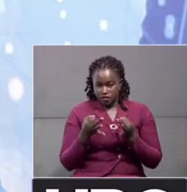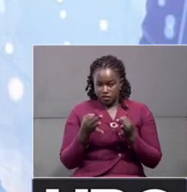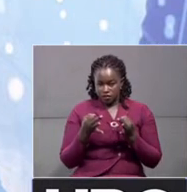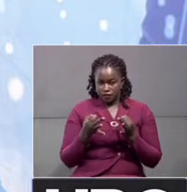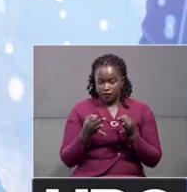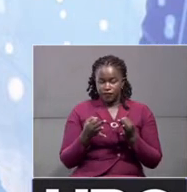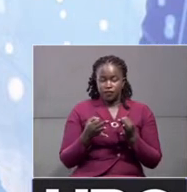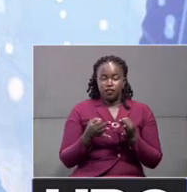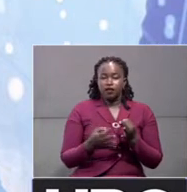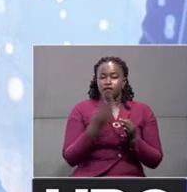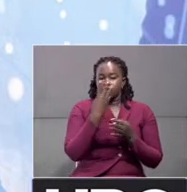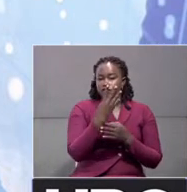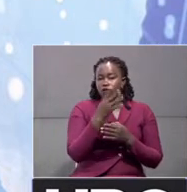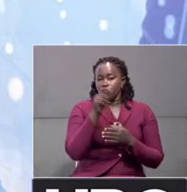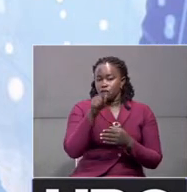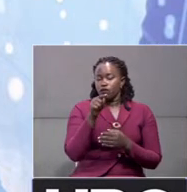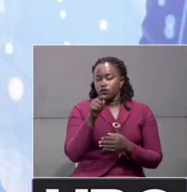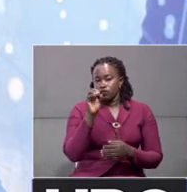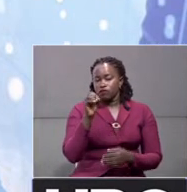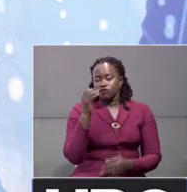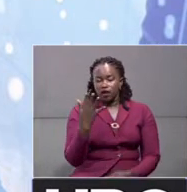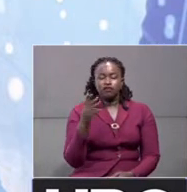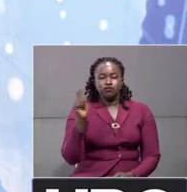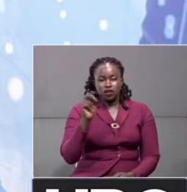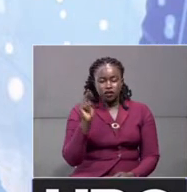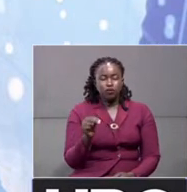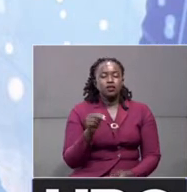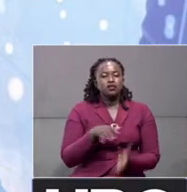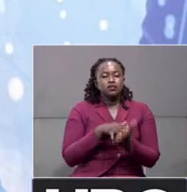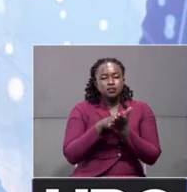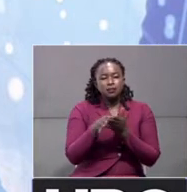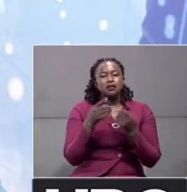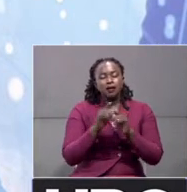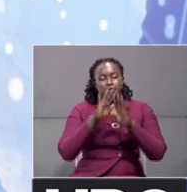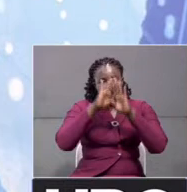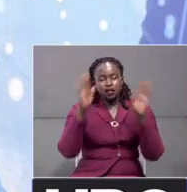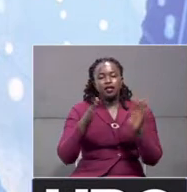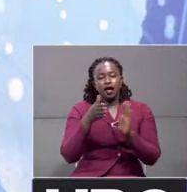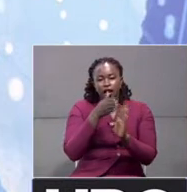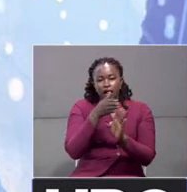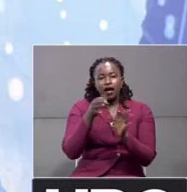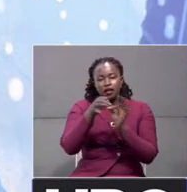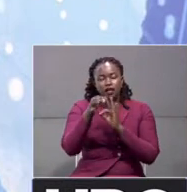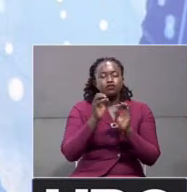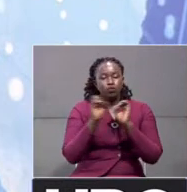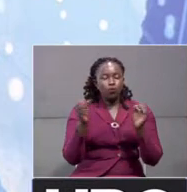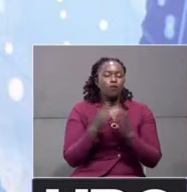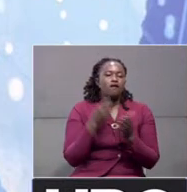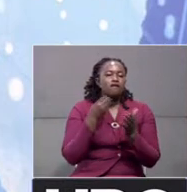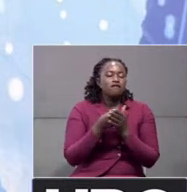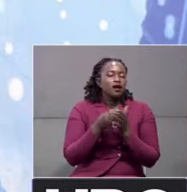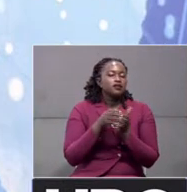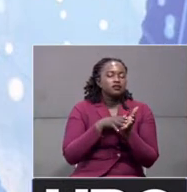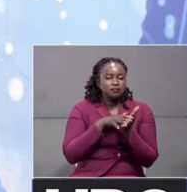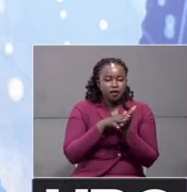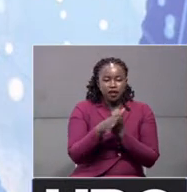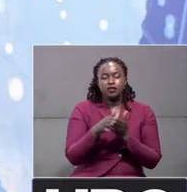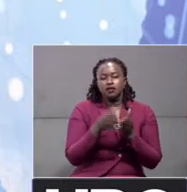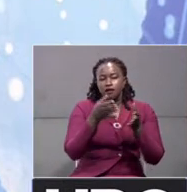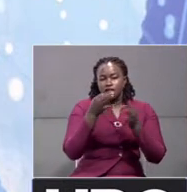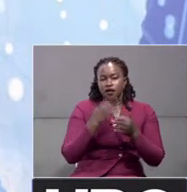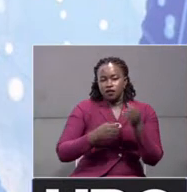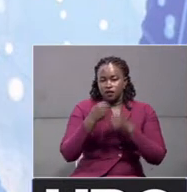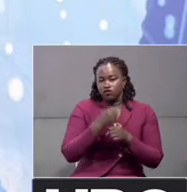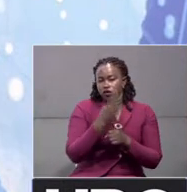of 4.05 trillion shillings spent without clear guidelines. The funds were spent in financial